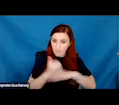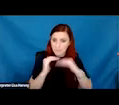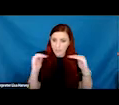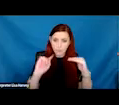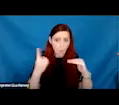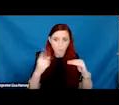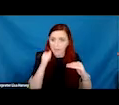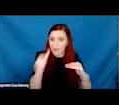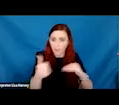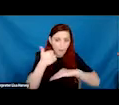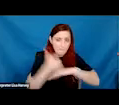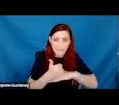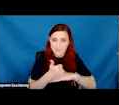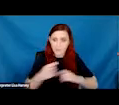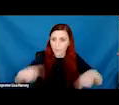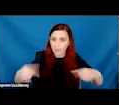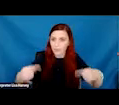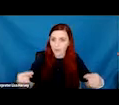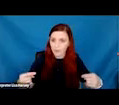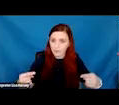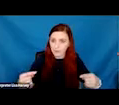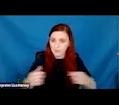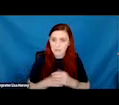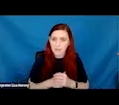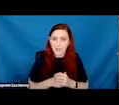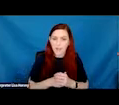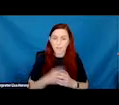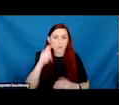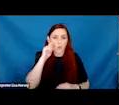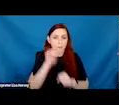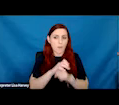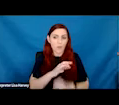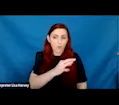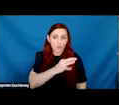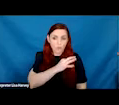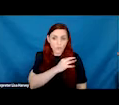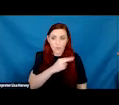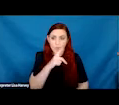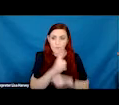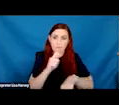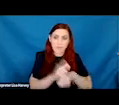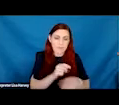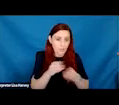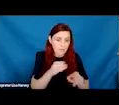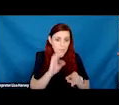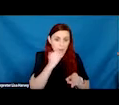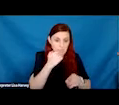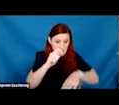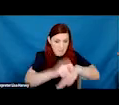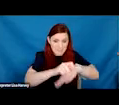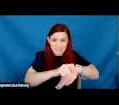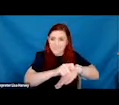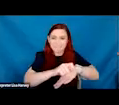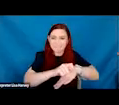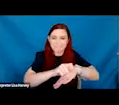standard emphasizes good rather than best practice, because no matter what we do, we can always do better.